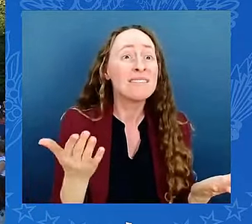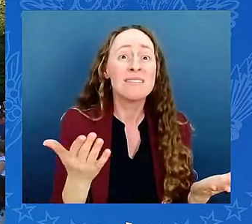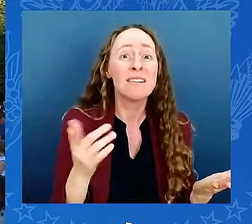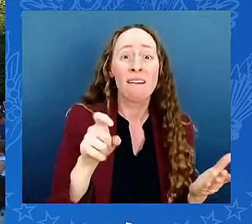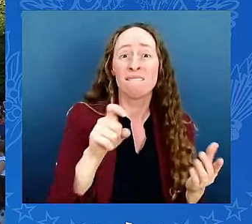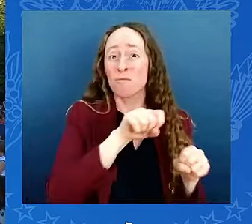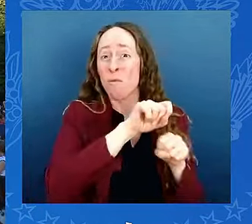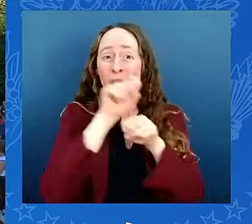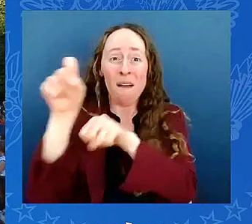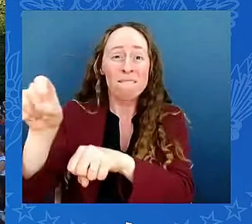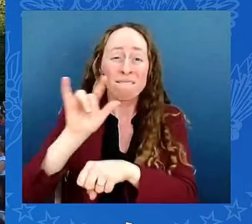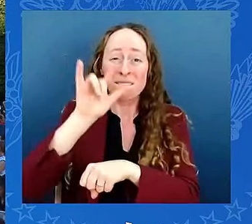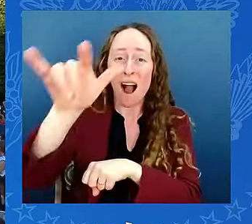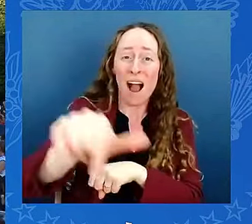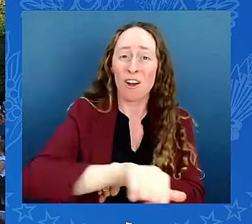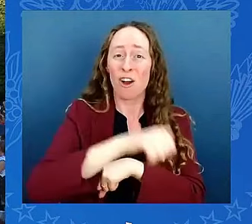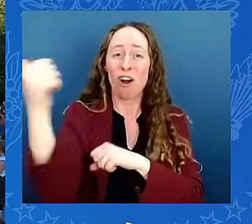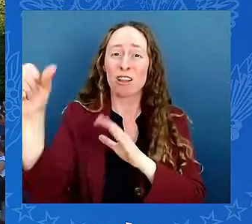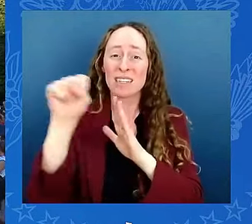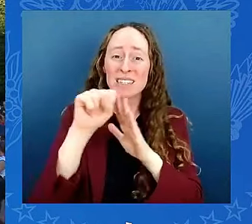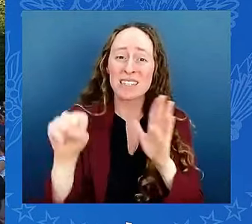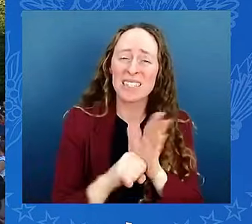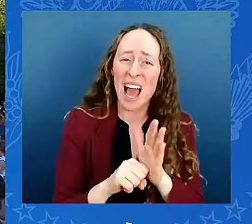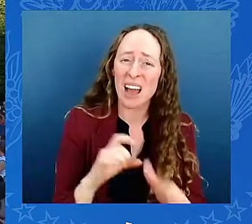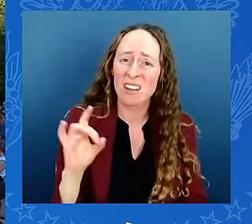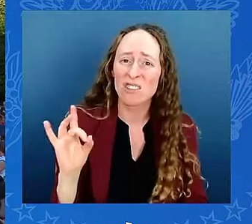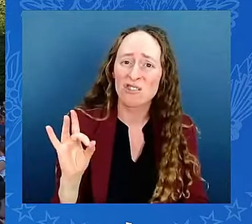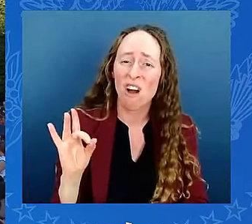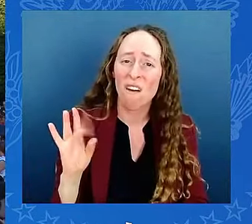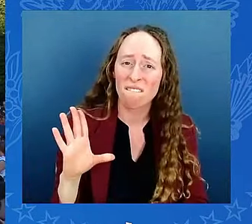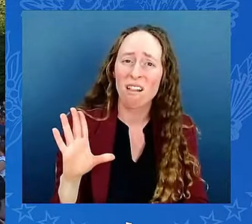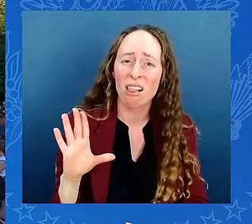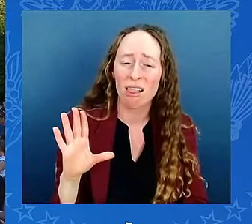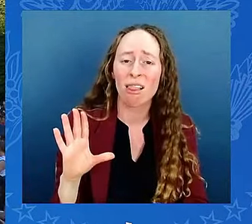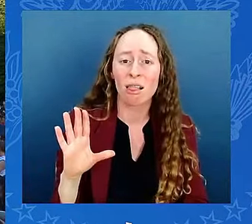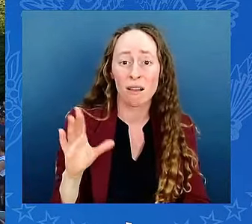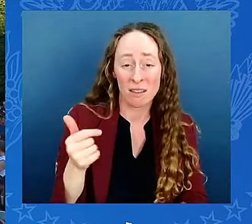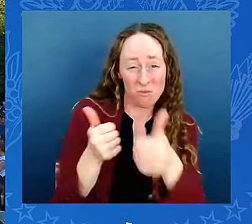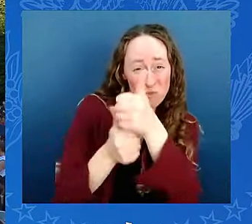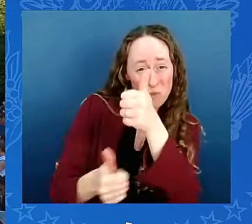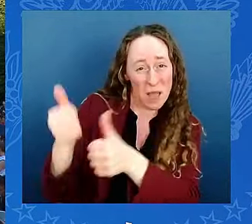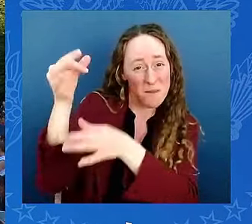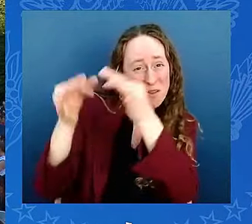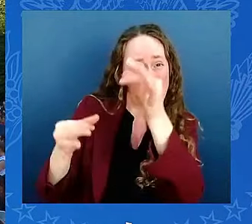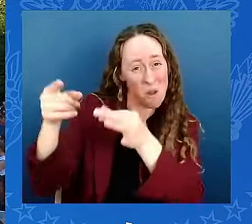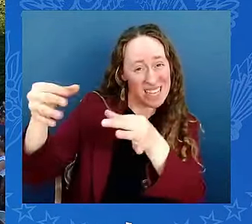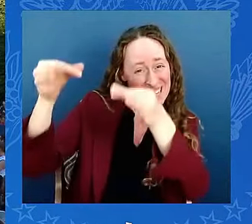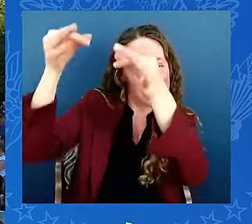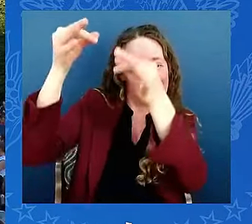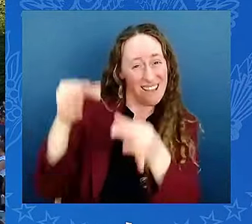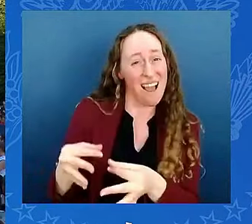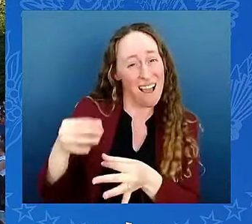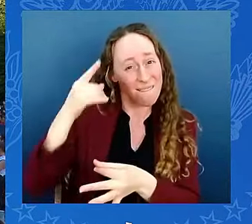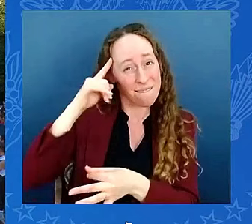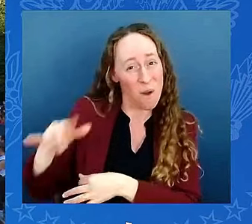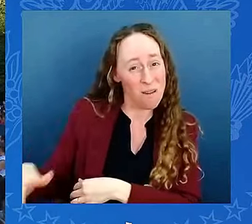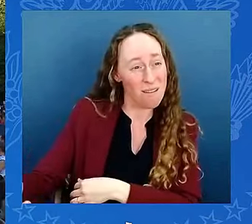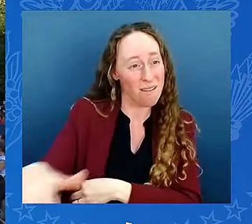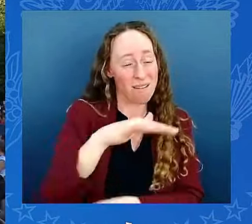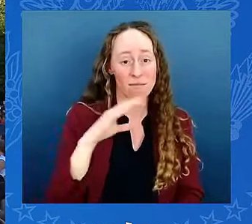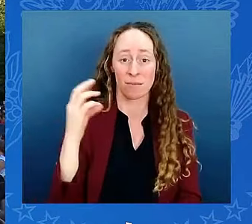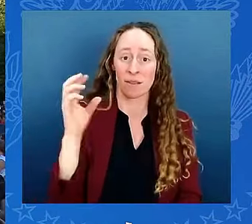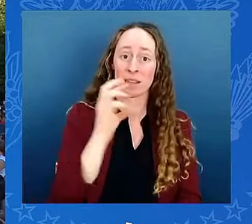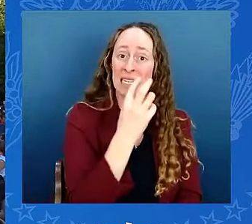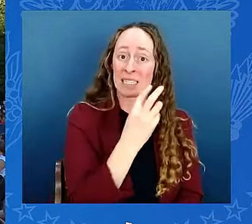In its decision to overturn Roe v. Wade, the Supreme Court majority wrote, and I quote, "Women are not without electoral or political power,"